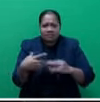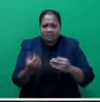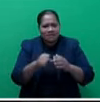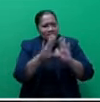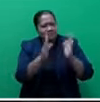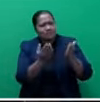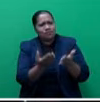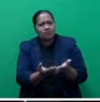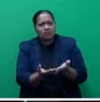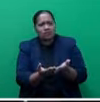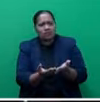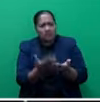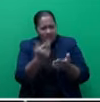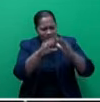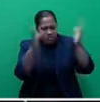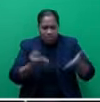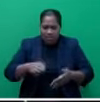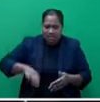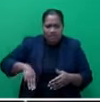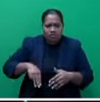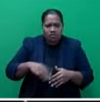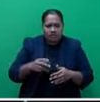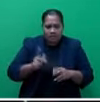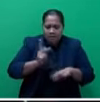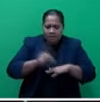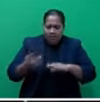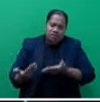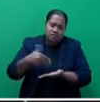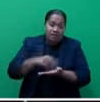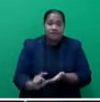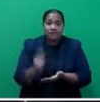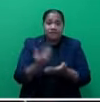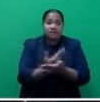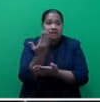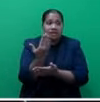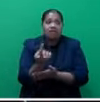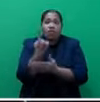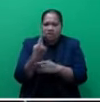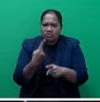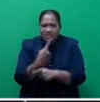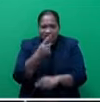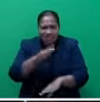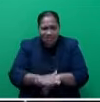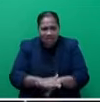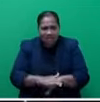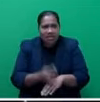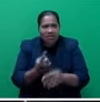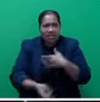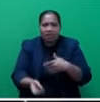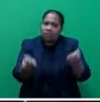where the members of Parliament arrive on the first day of 1 week sitting and have no